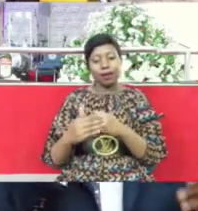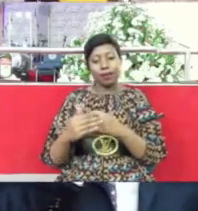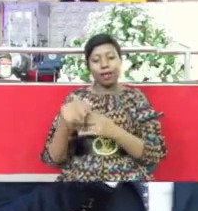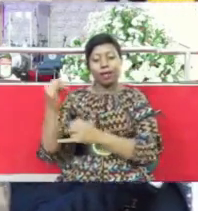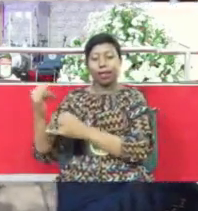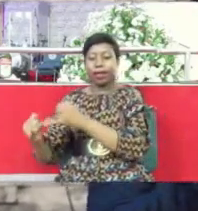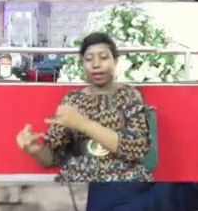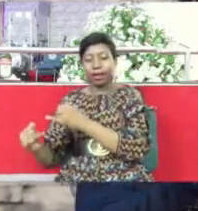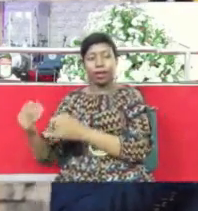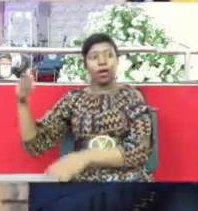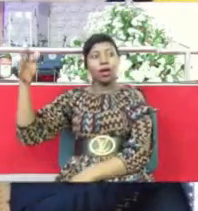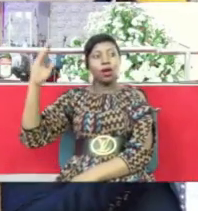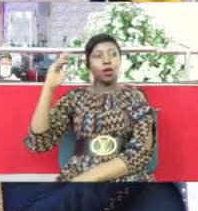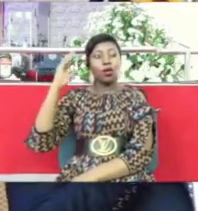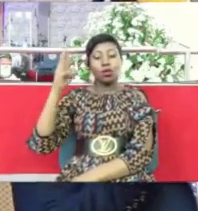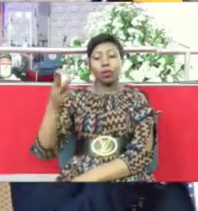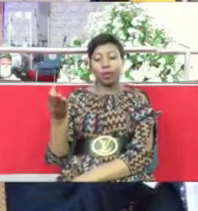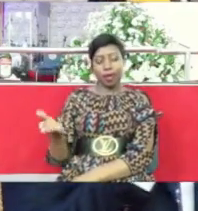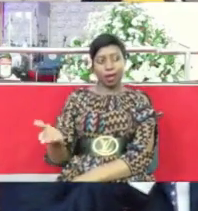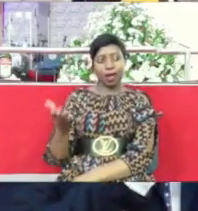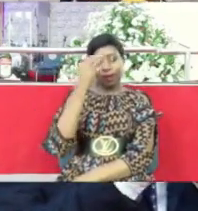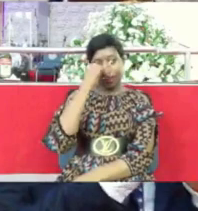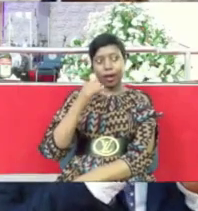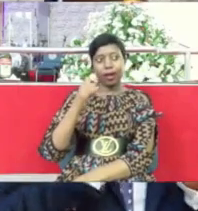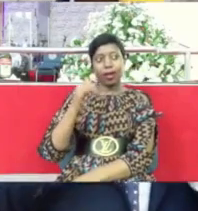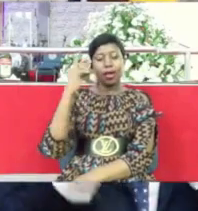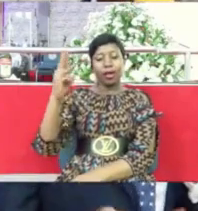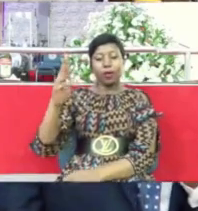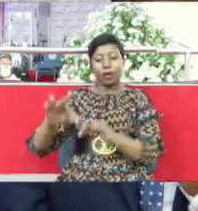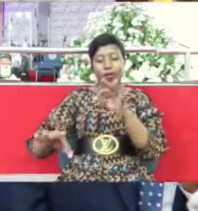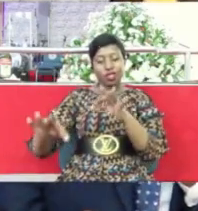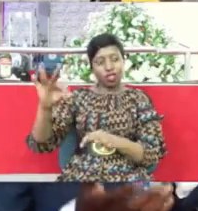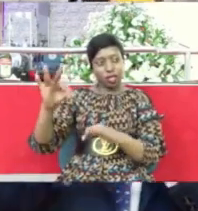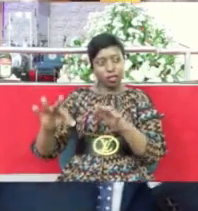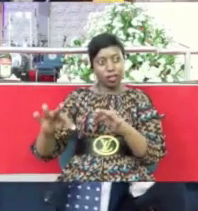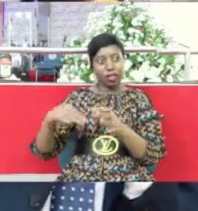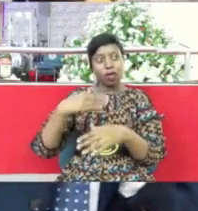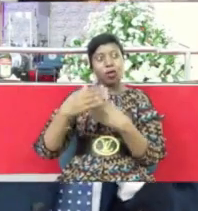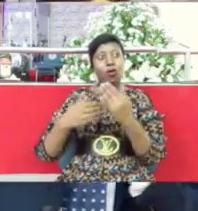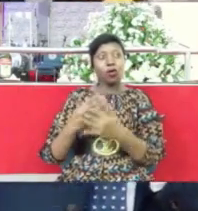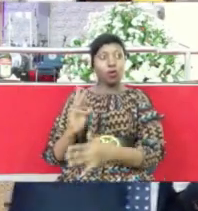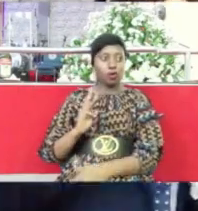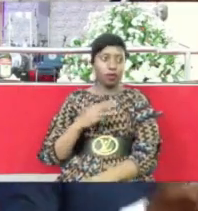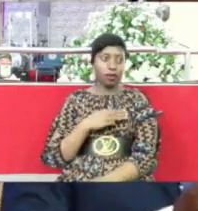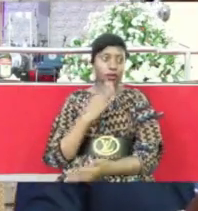also again going to judge everybody. Na pia atakuja kuhukumu kila mtu. So where is God? Mungu yuko wapi? God is up there. Ako pale juu.